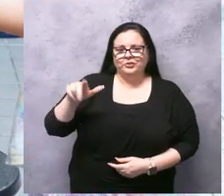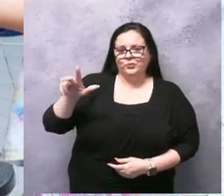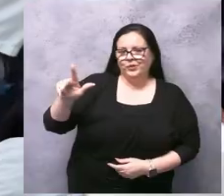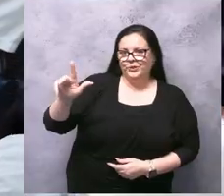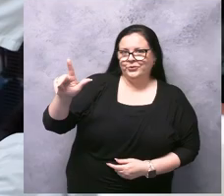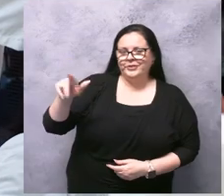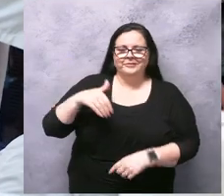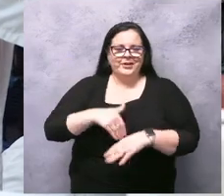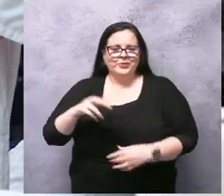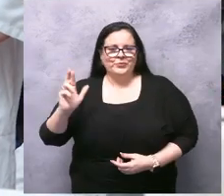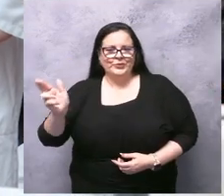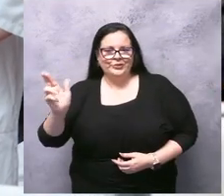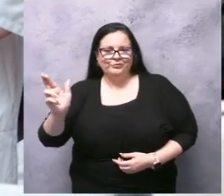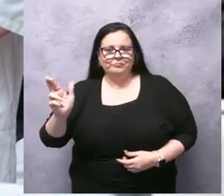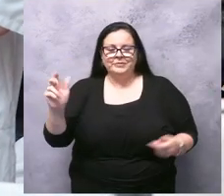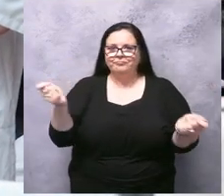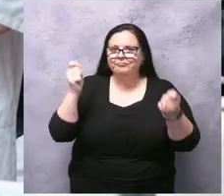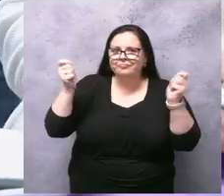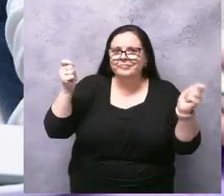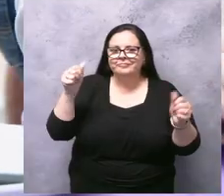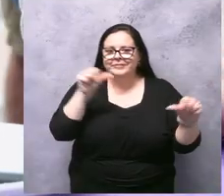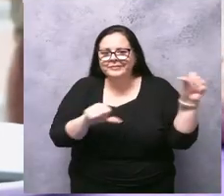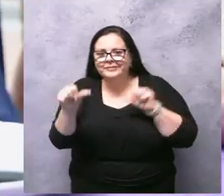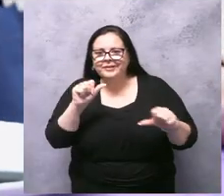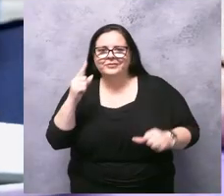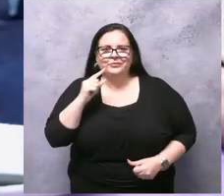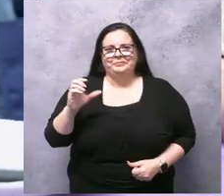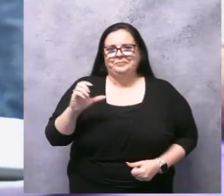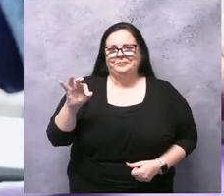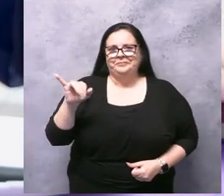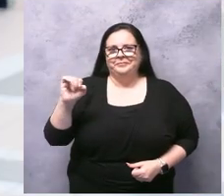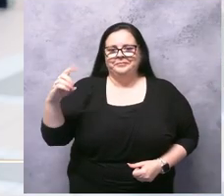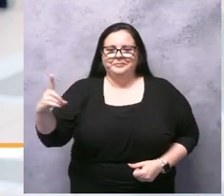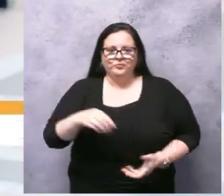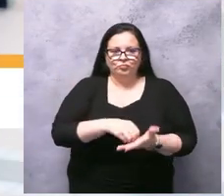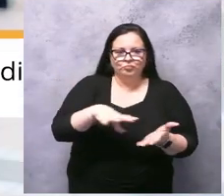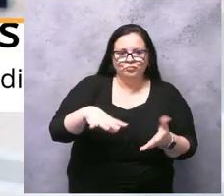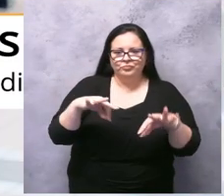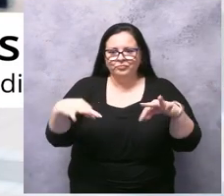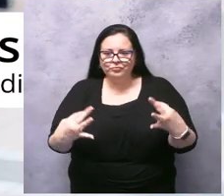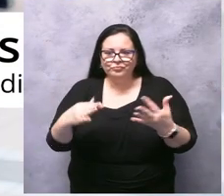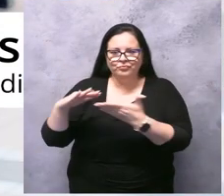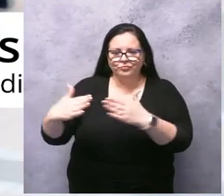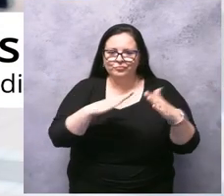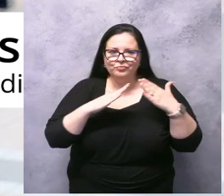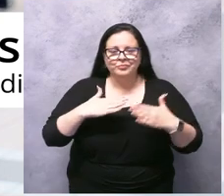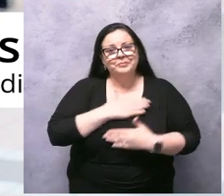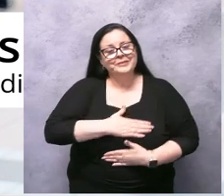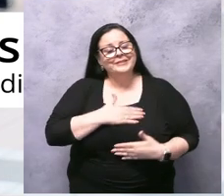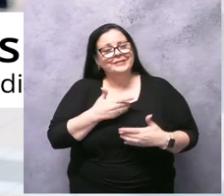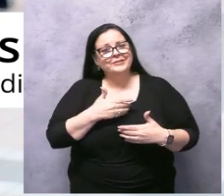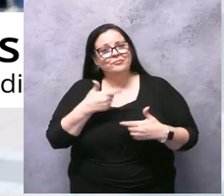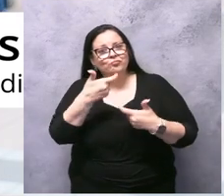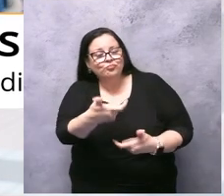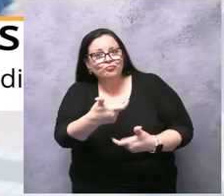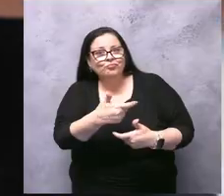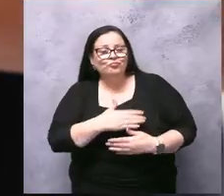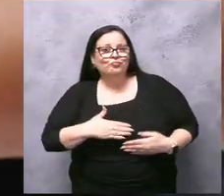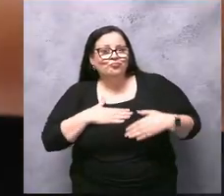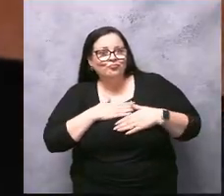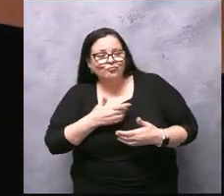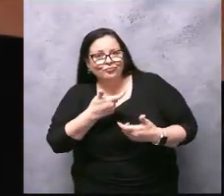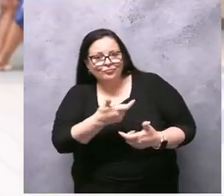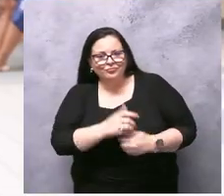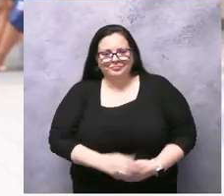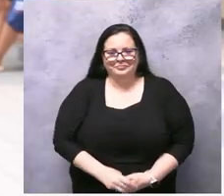High School, a celebration of science for CFISD students, family, and community members. Please enjoy this video recap from the